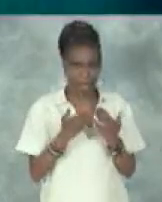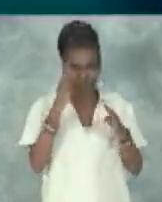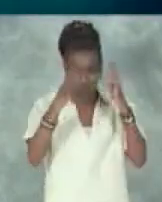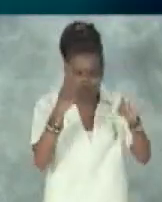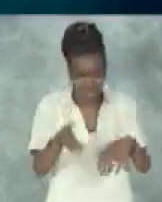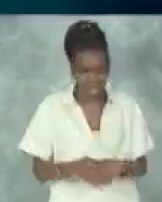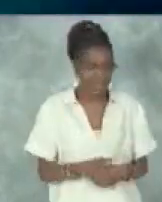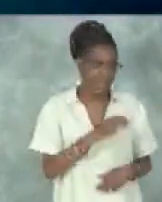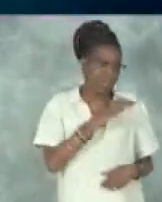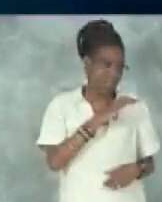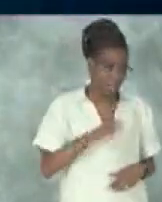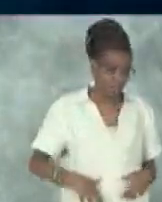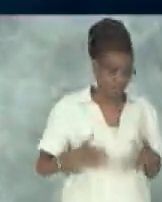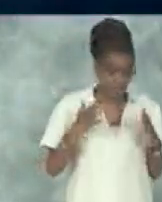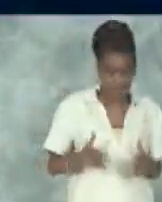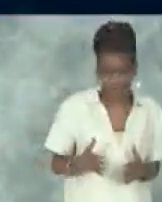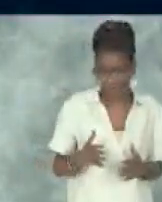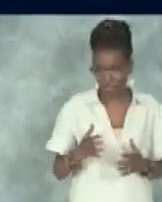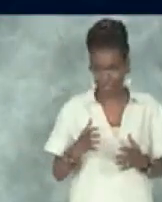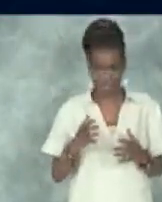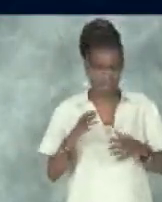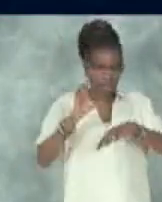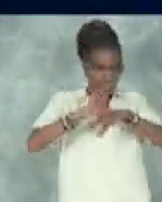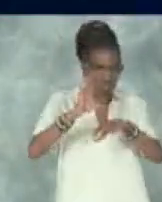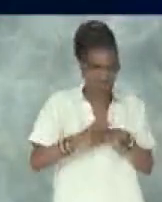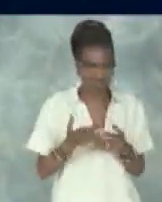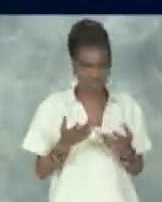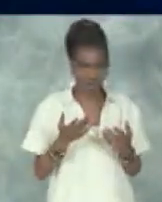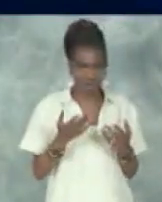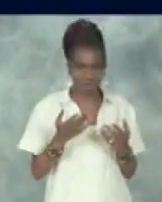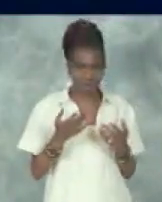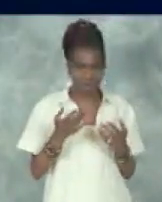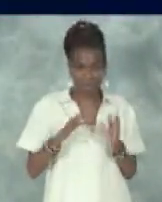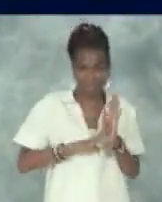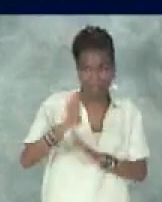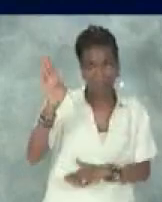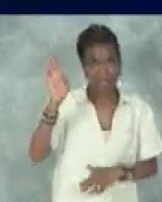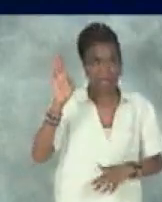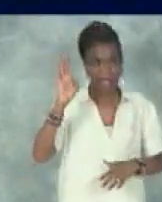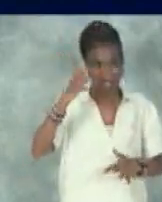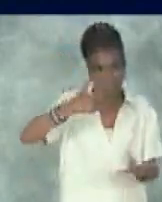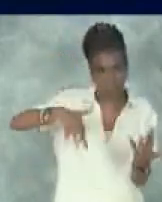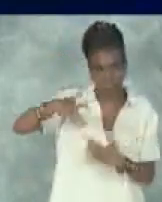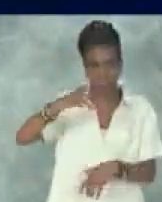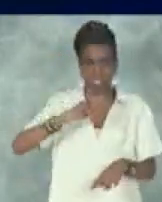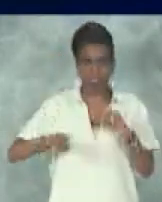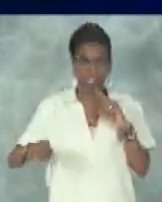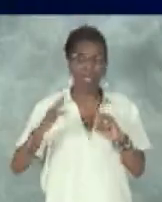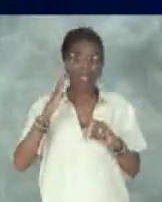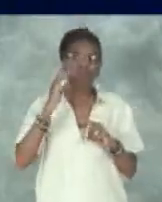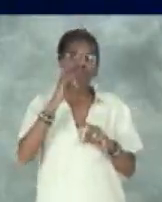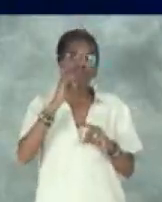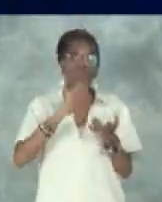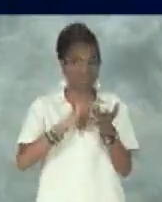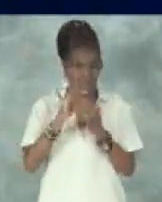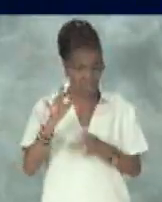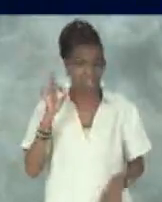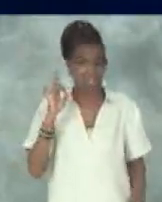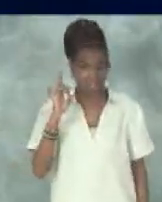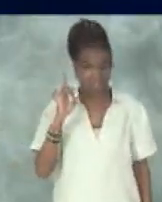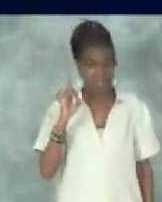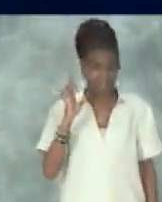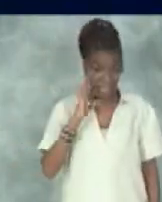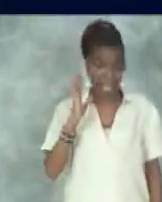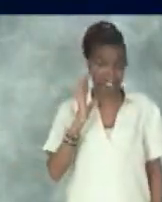has formulated its customs. I may not know everything about Enon, but I know who Jesus is. And I know where